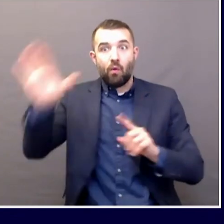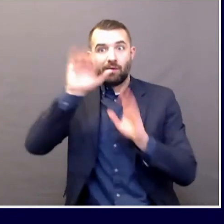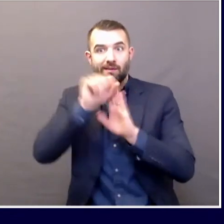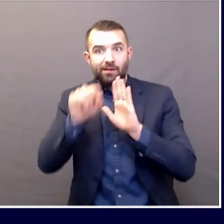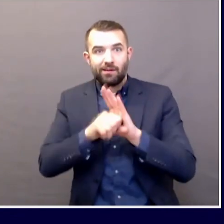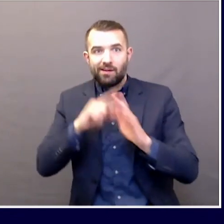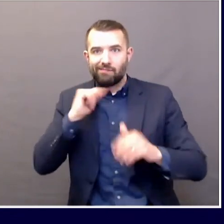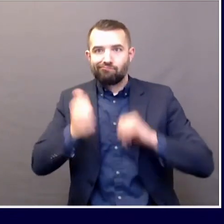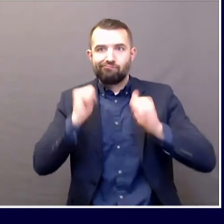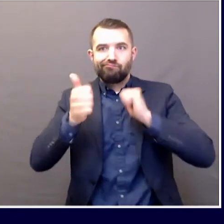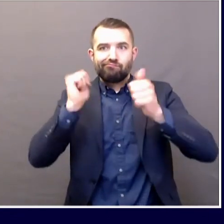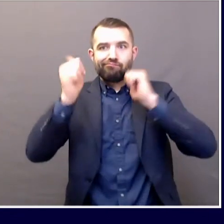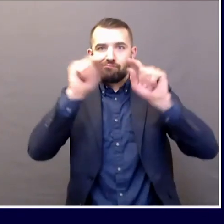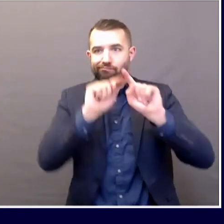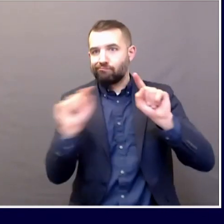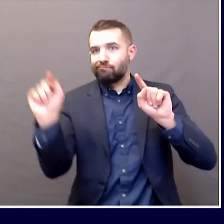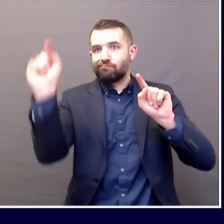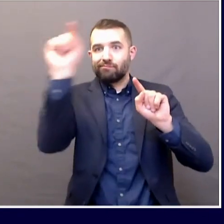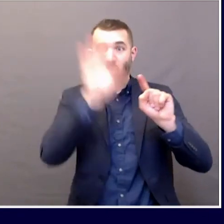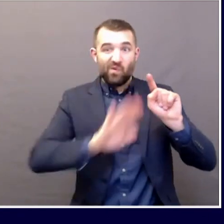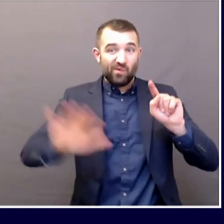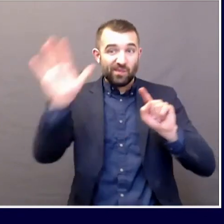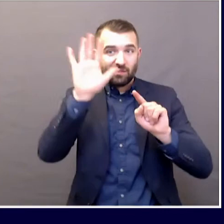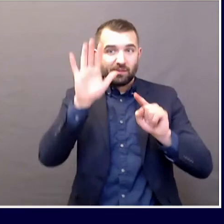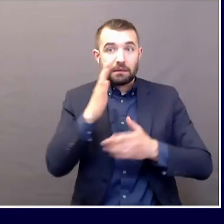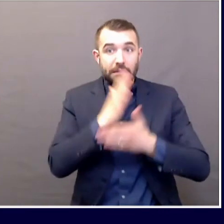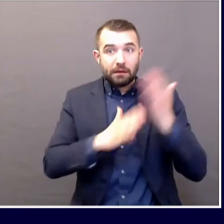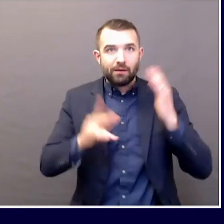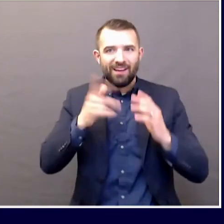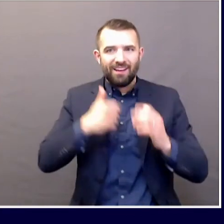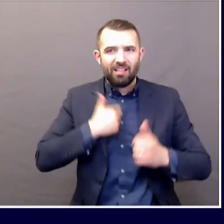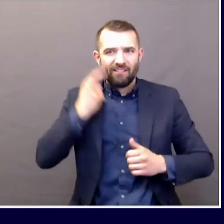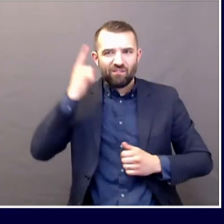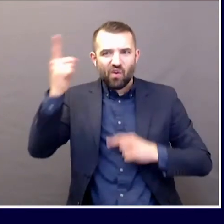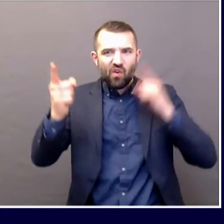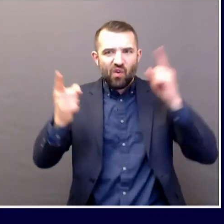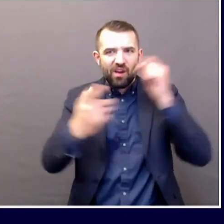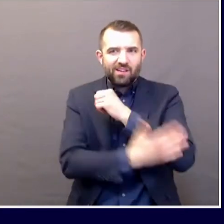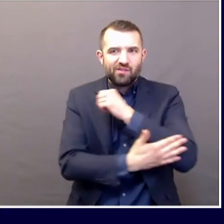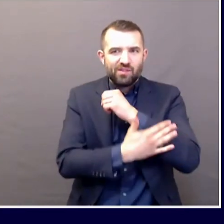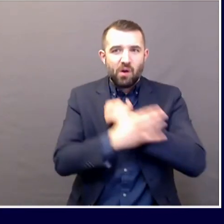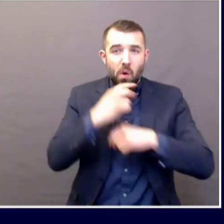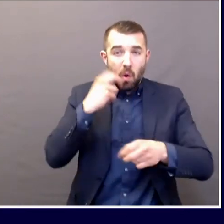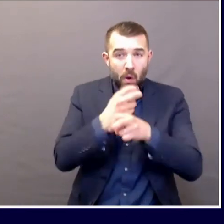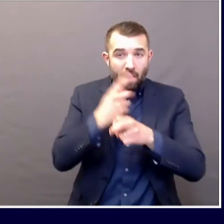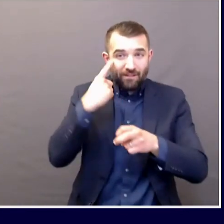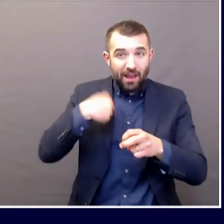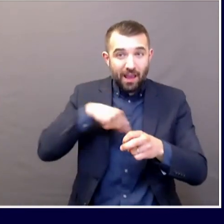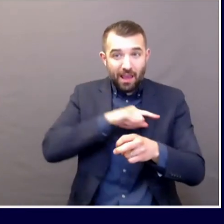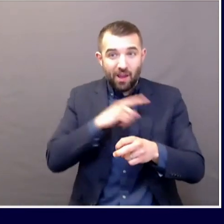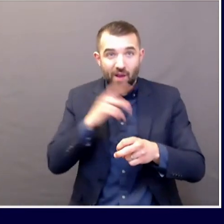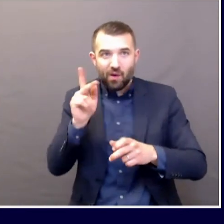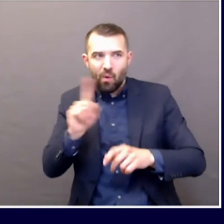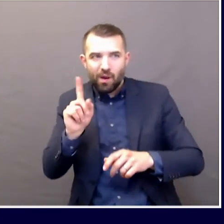are harder to reach, places that we know vulnerable folks live, and venues that we know that folks